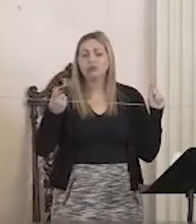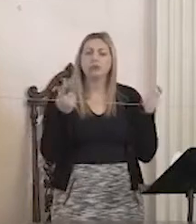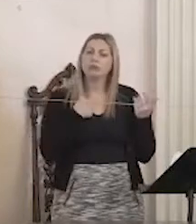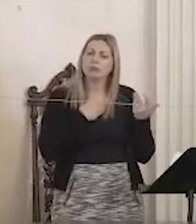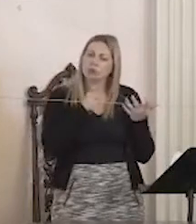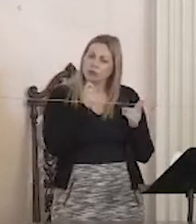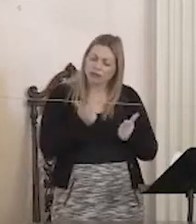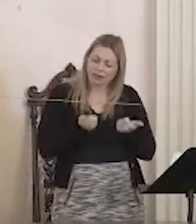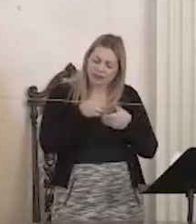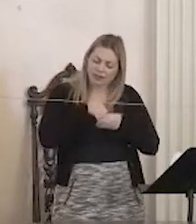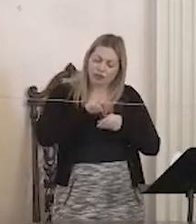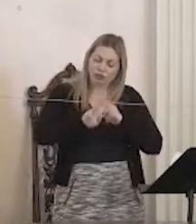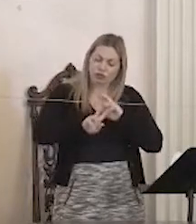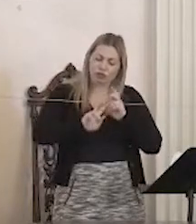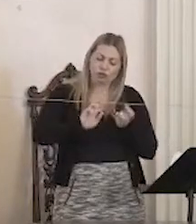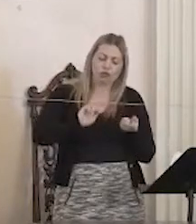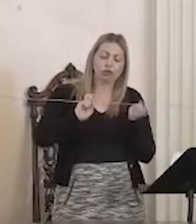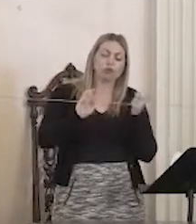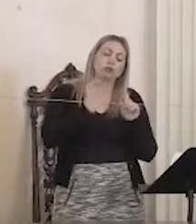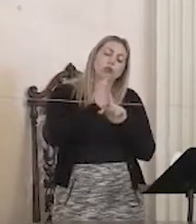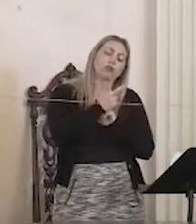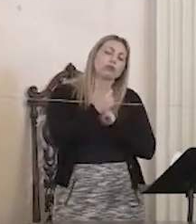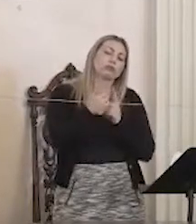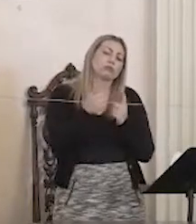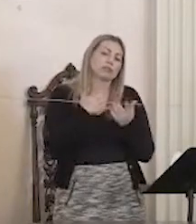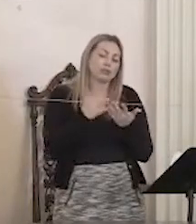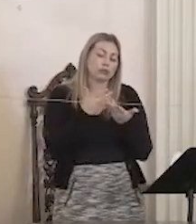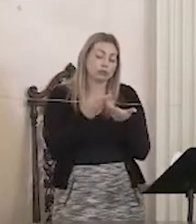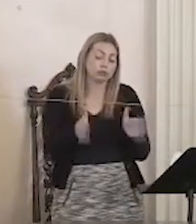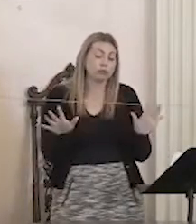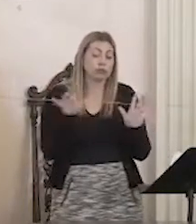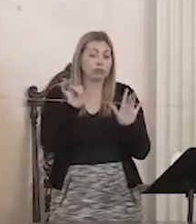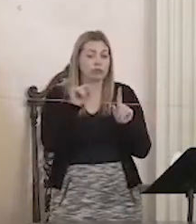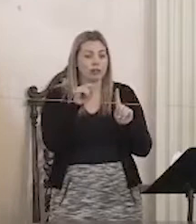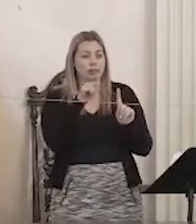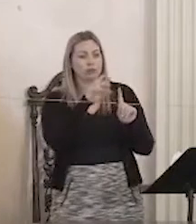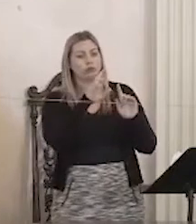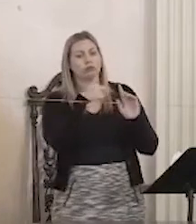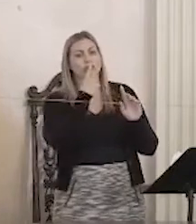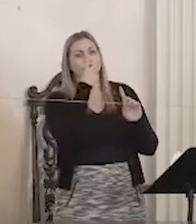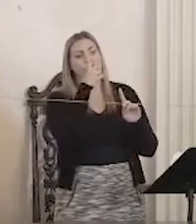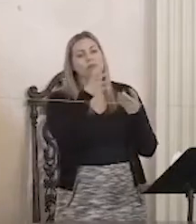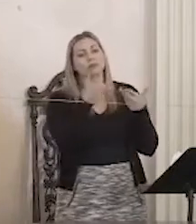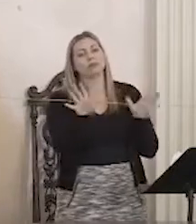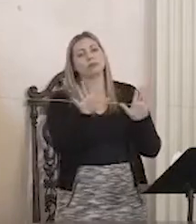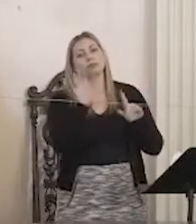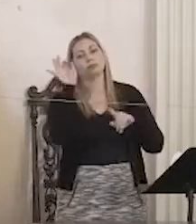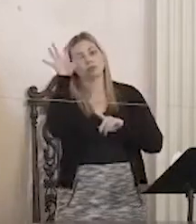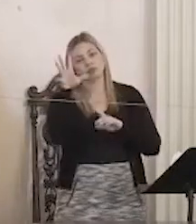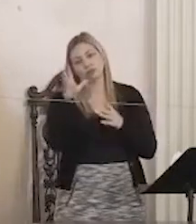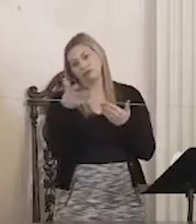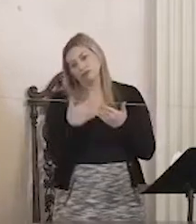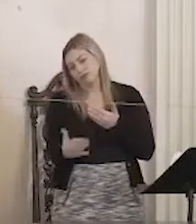We no longer live in a culture that widely prioritizes the voices of public preachers anymore. Our sermons and